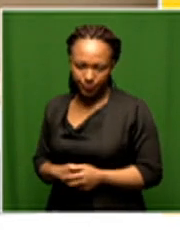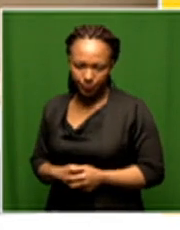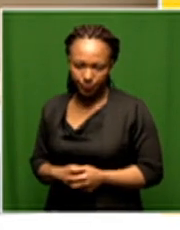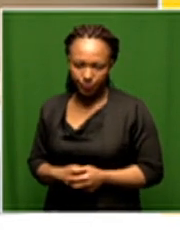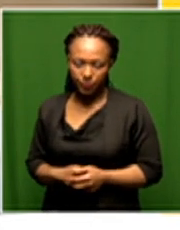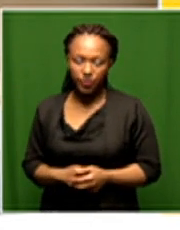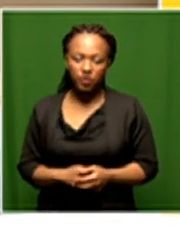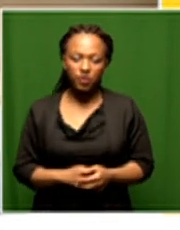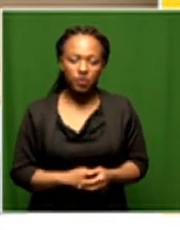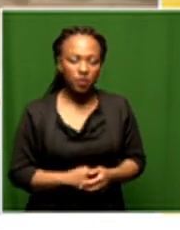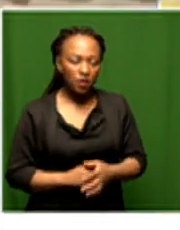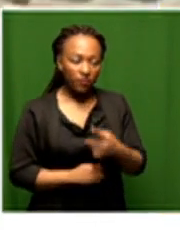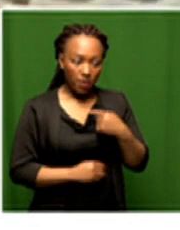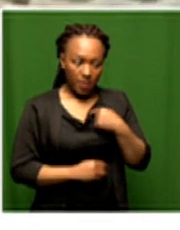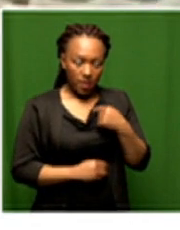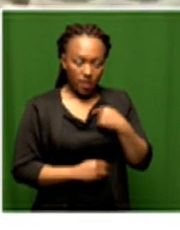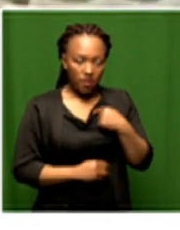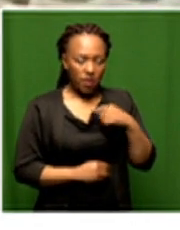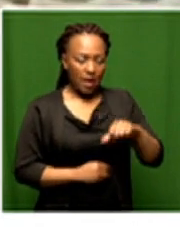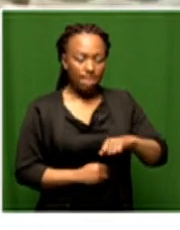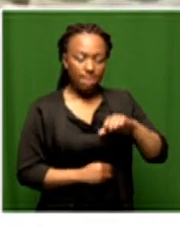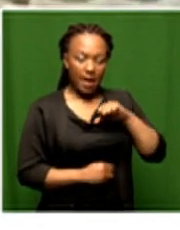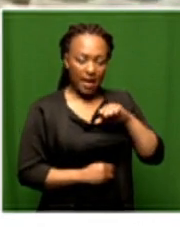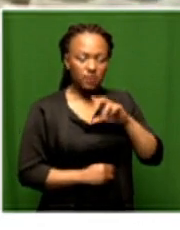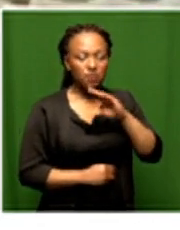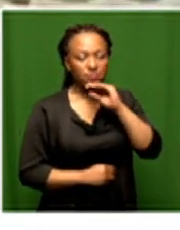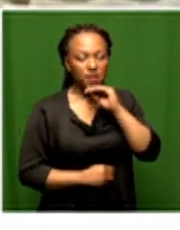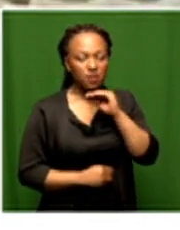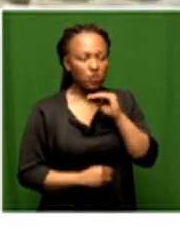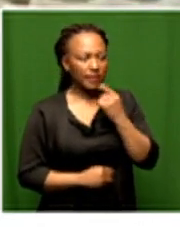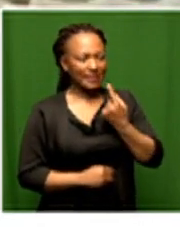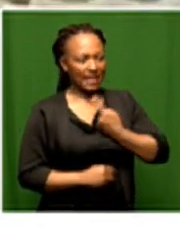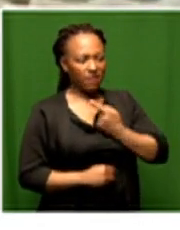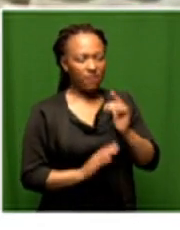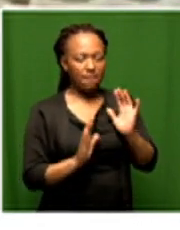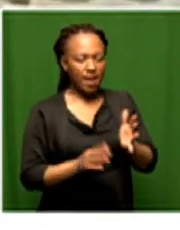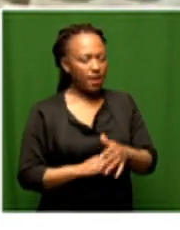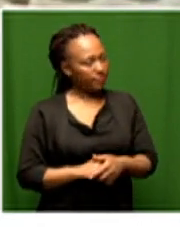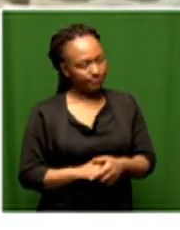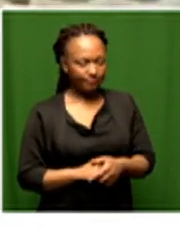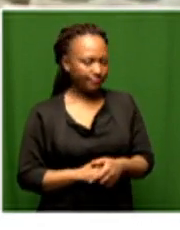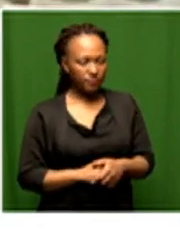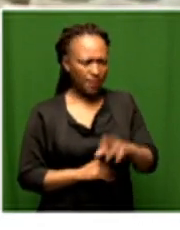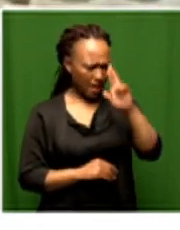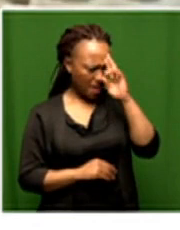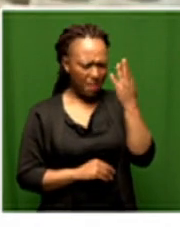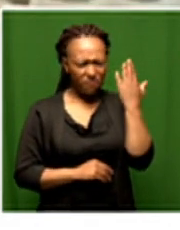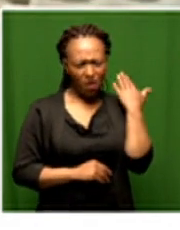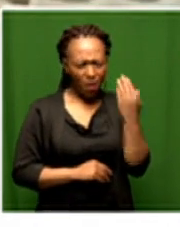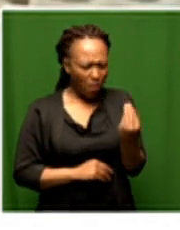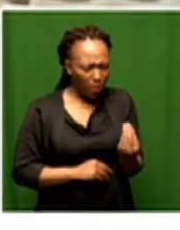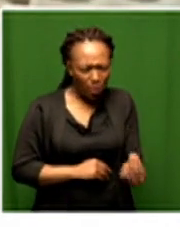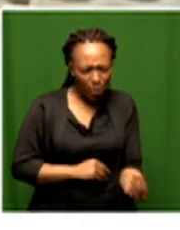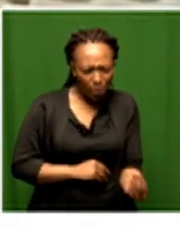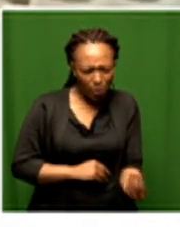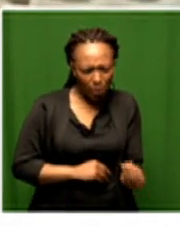So for me personally, pride is meaning you're something bigger than just yourself. I remember I was just a little girl, and the first time I